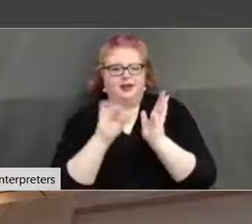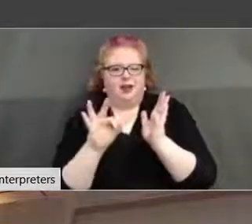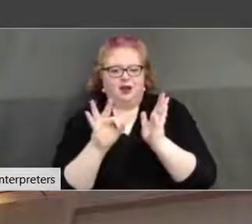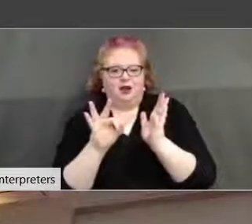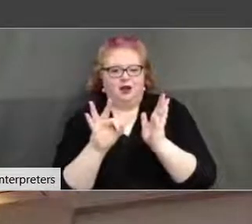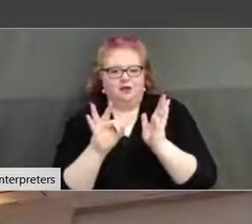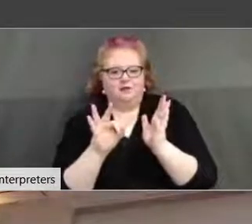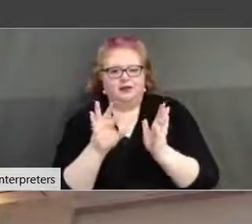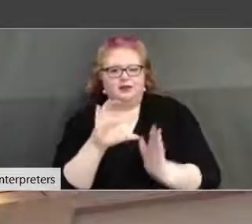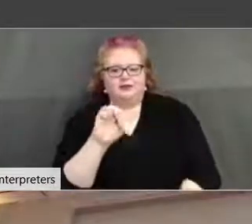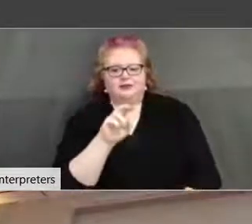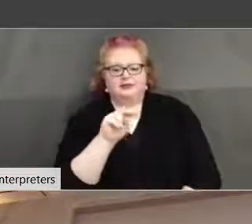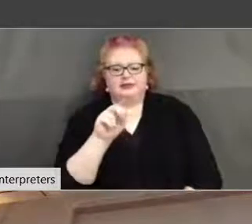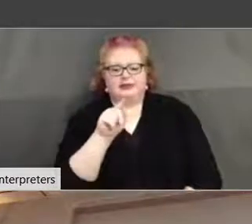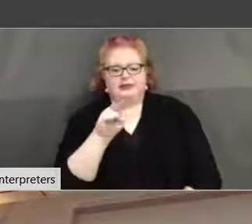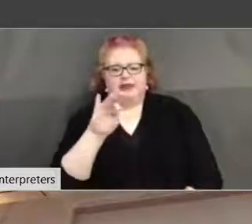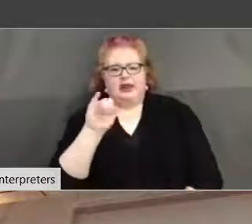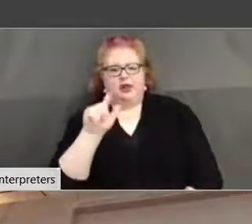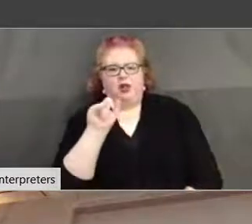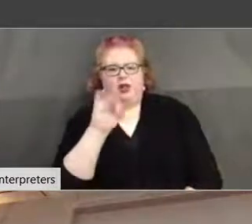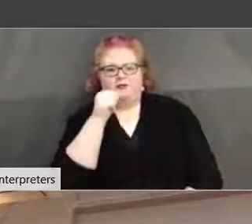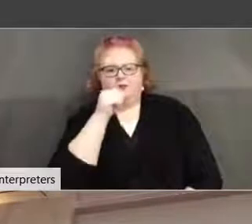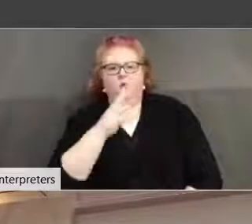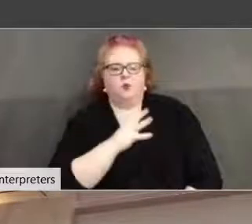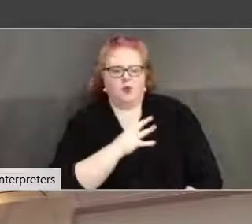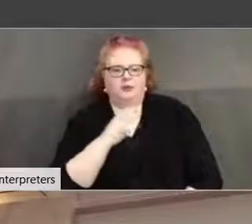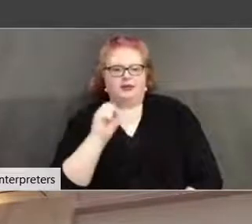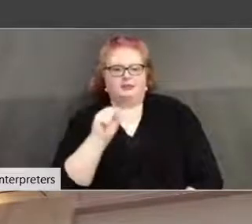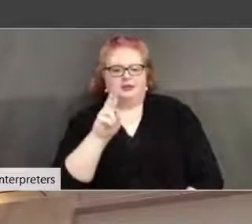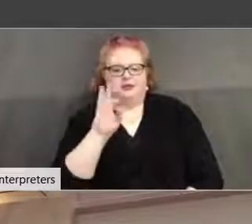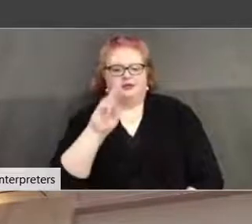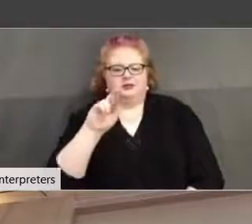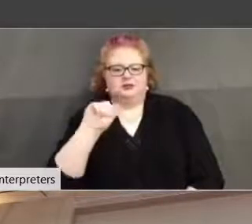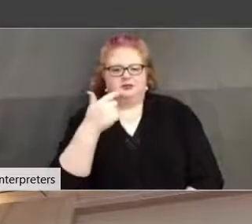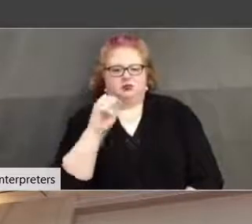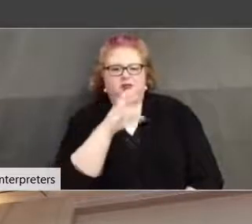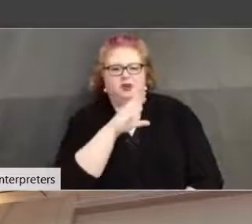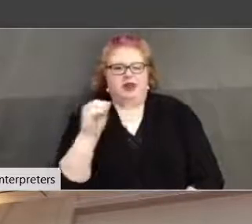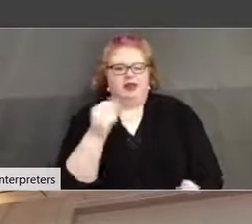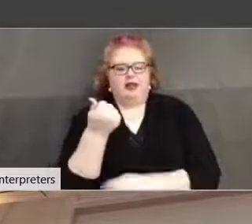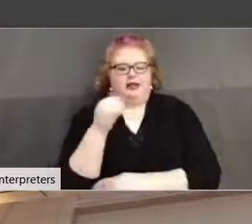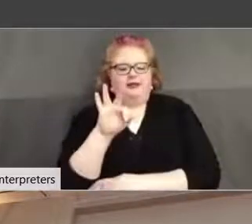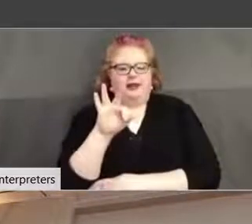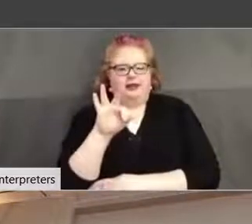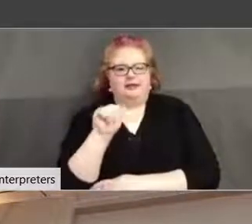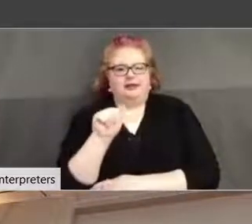of women's suffrage in the 19th Amendment. We'll have a presentation by our